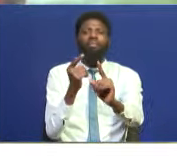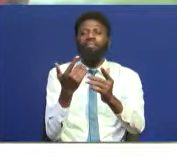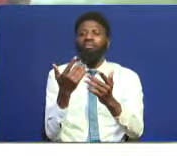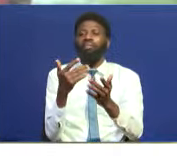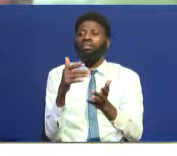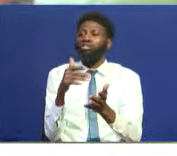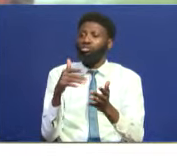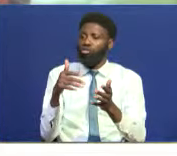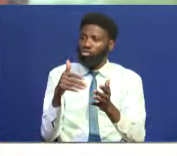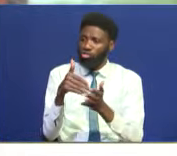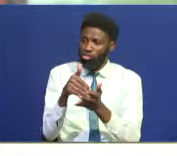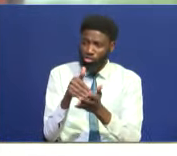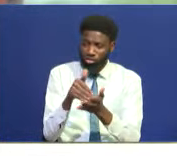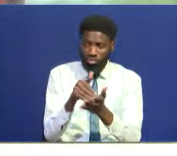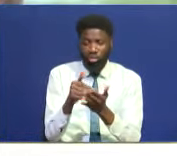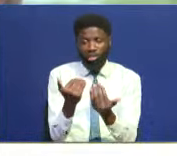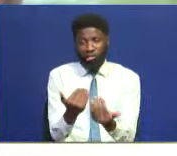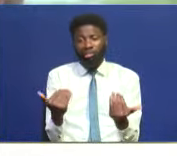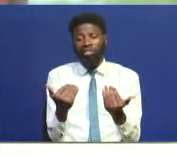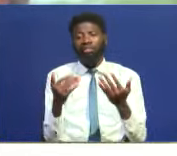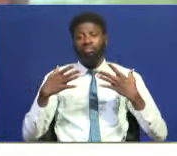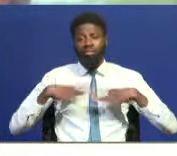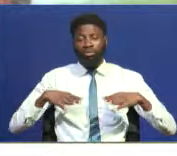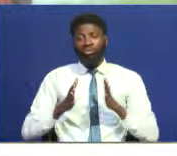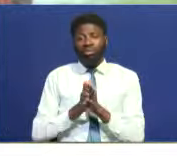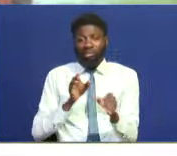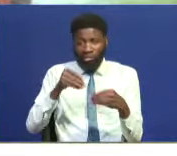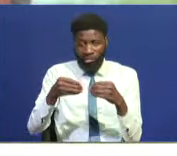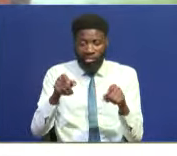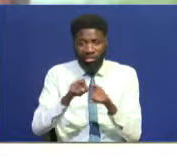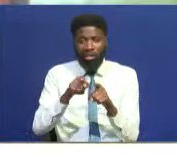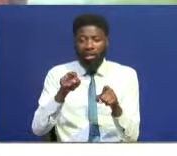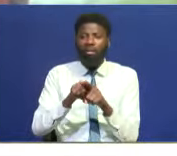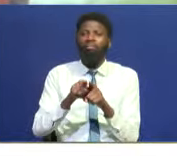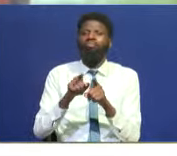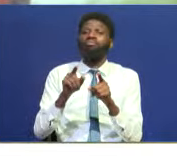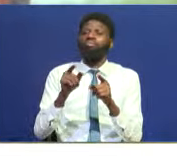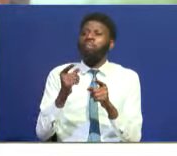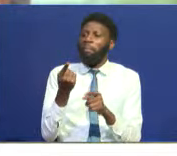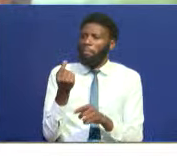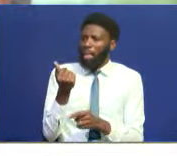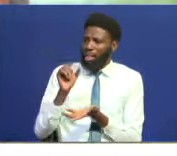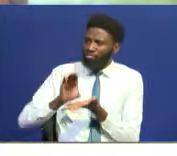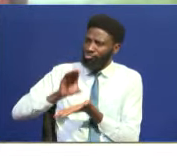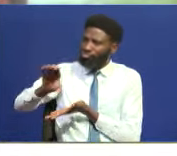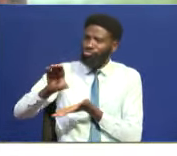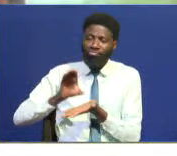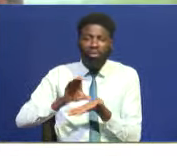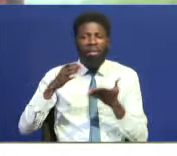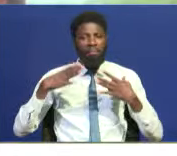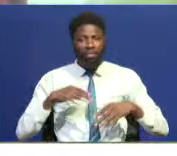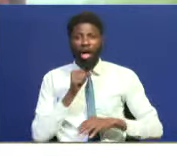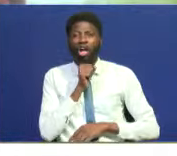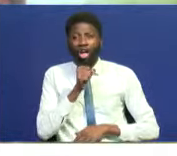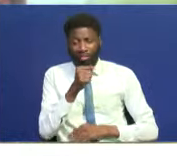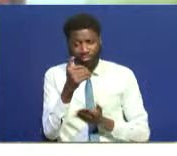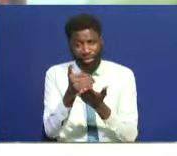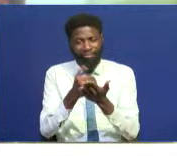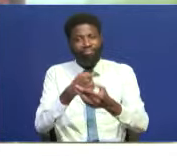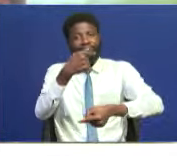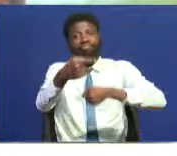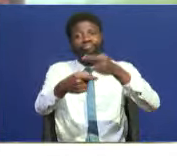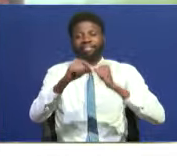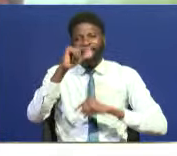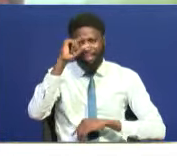and persons living with disabilities, as well as the Inua Jamii program for the elderly persons, where government has